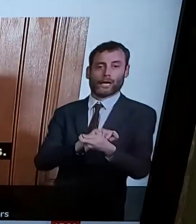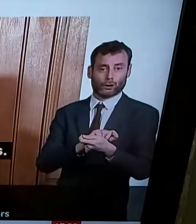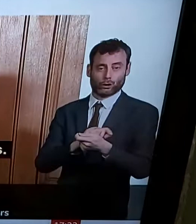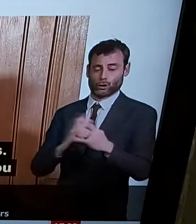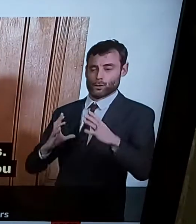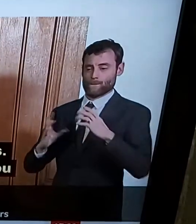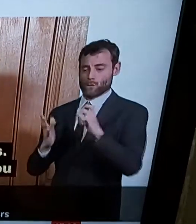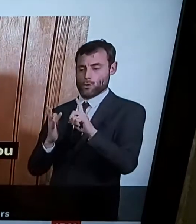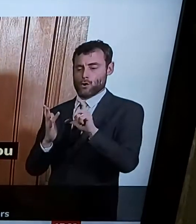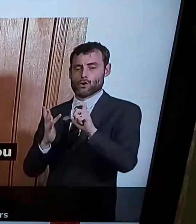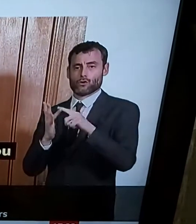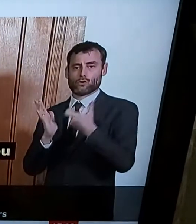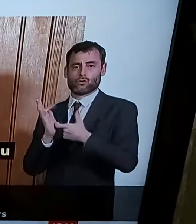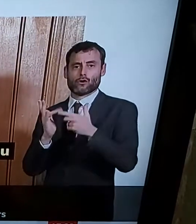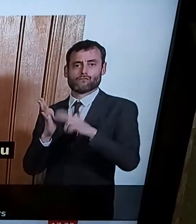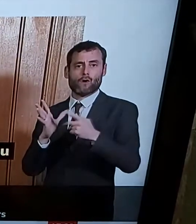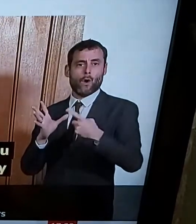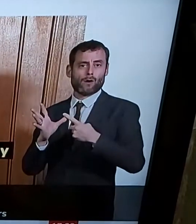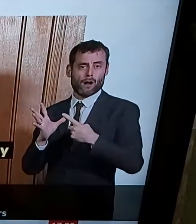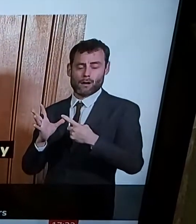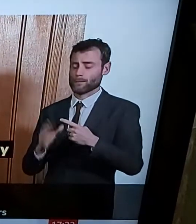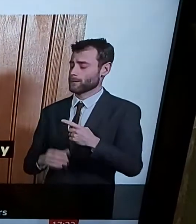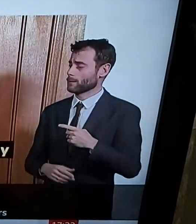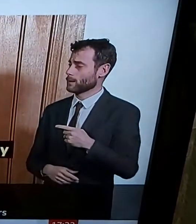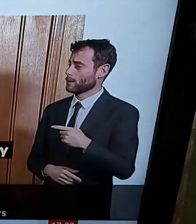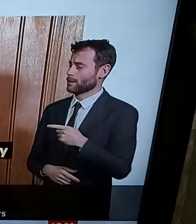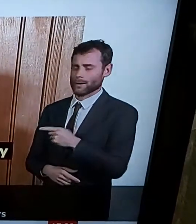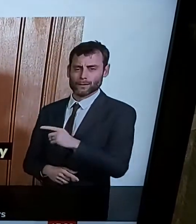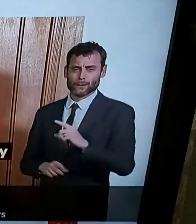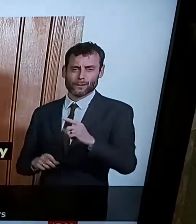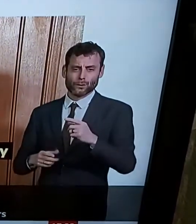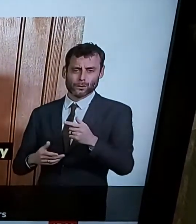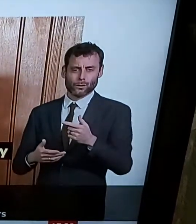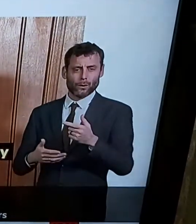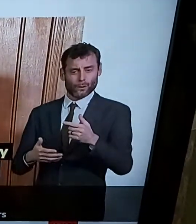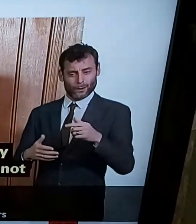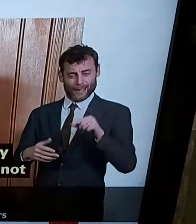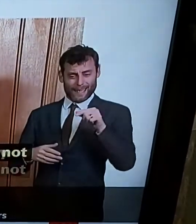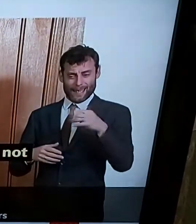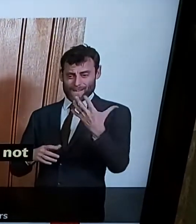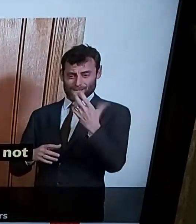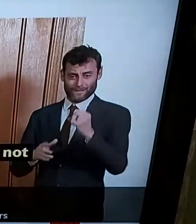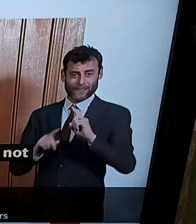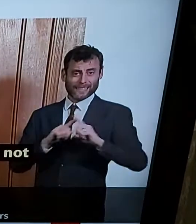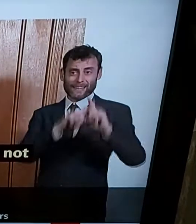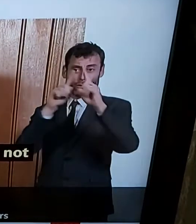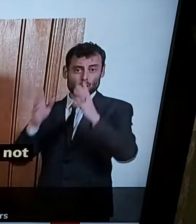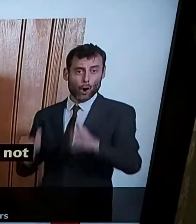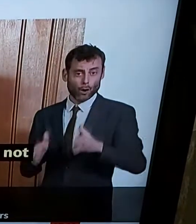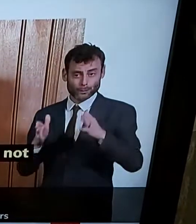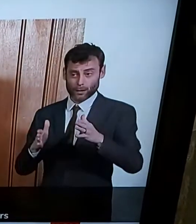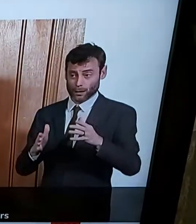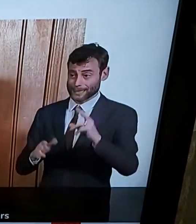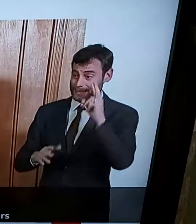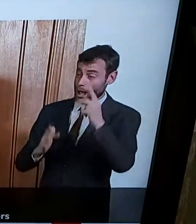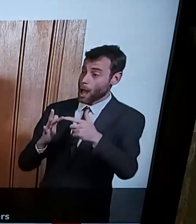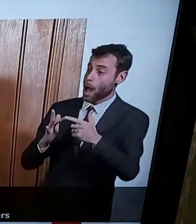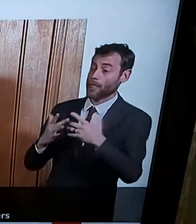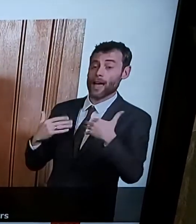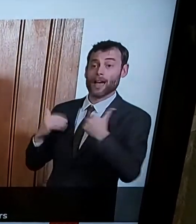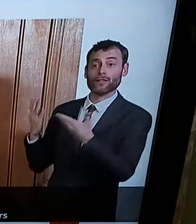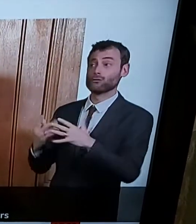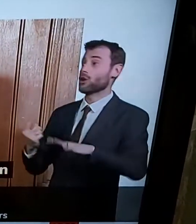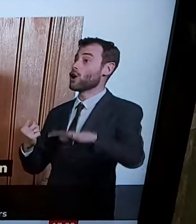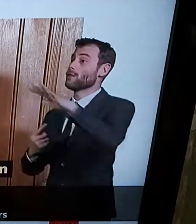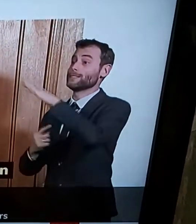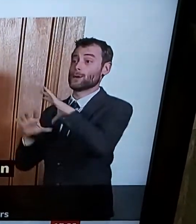fully staffed with nurses and doctors not actually looking after patients, which is why no health service in the world, anywhere in Europe,